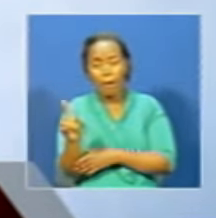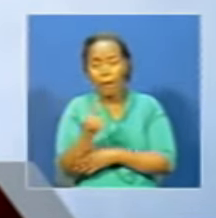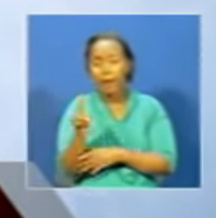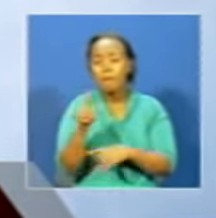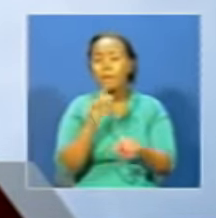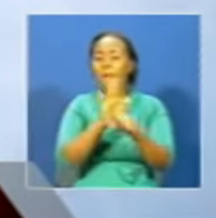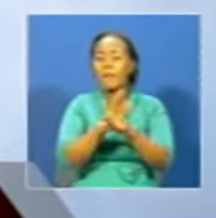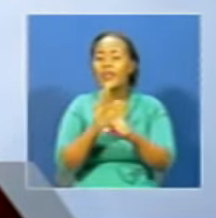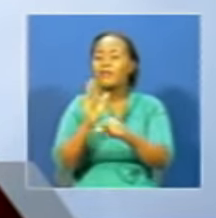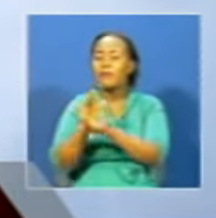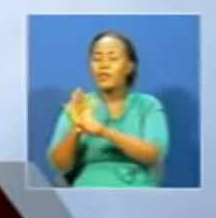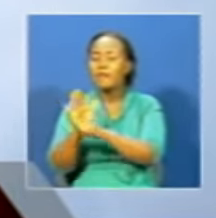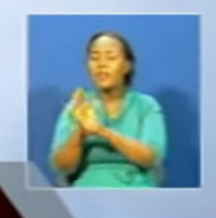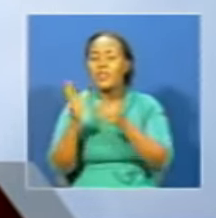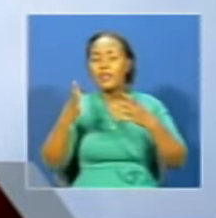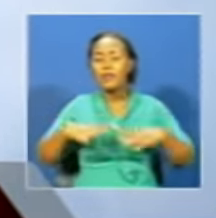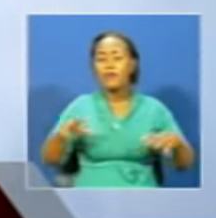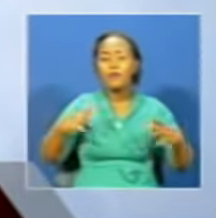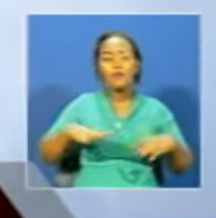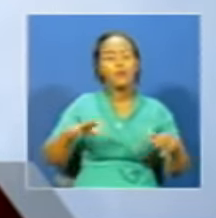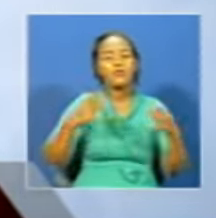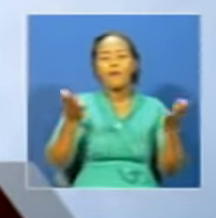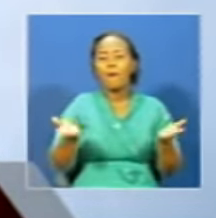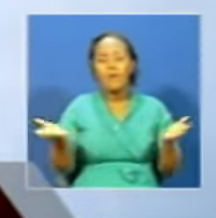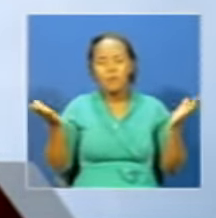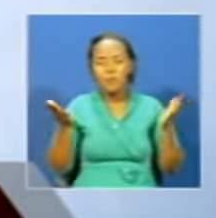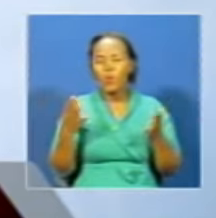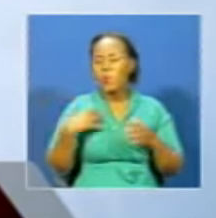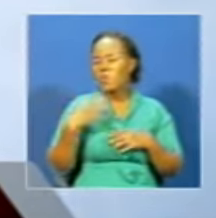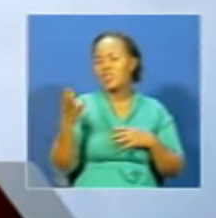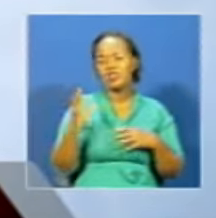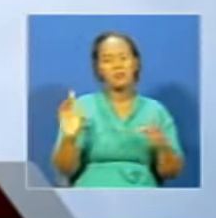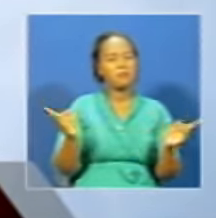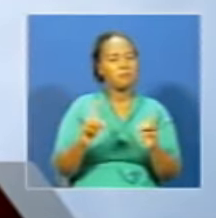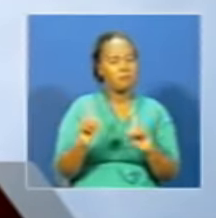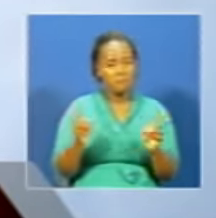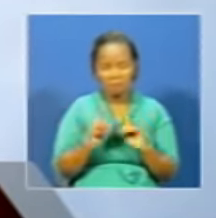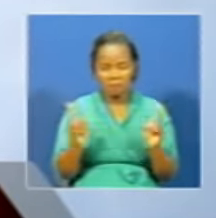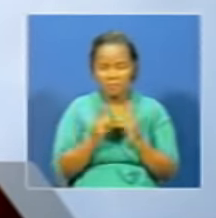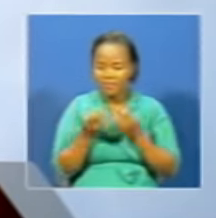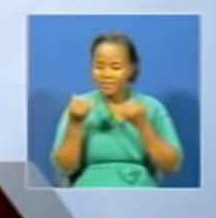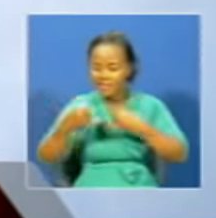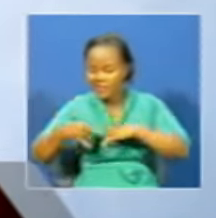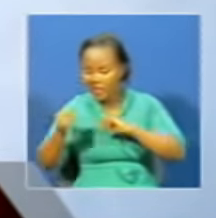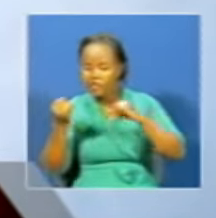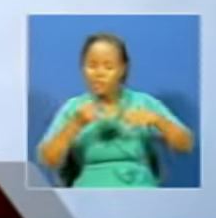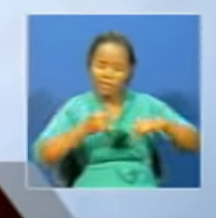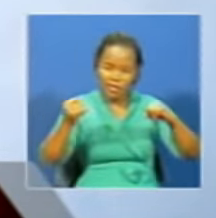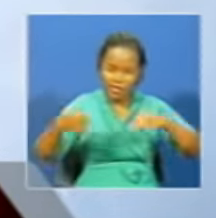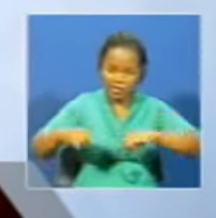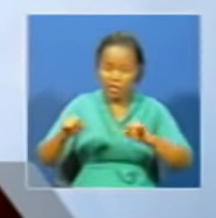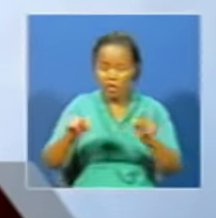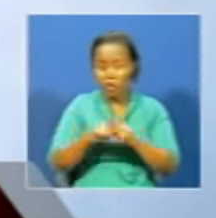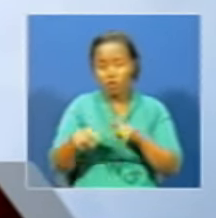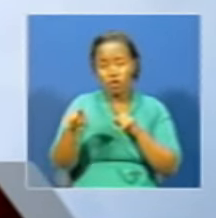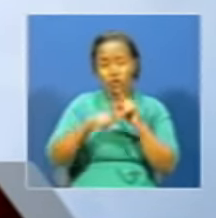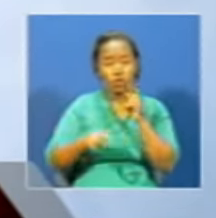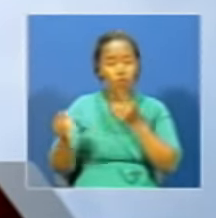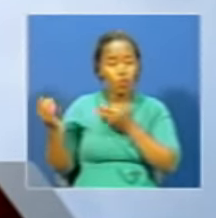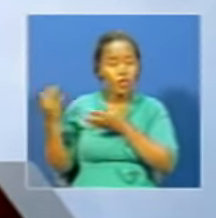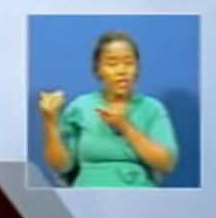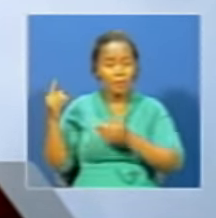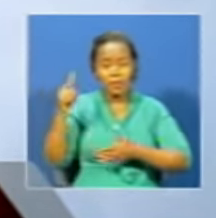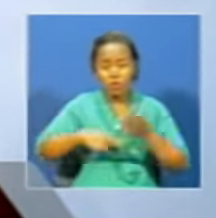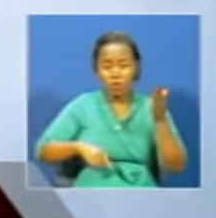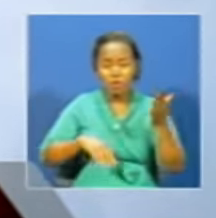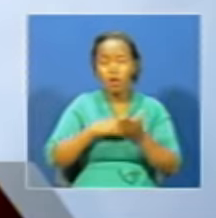would be living below $2-3 per day. And we expect that those people now will have products that they